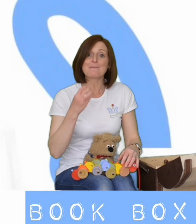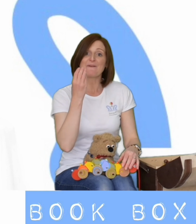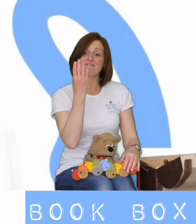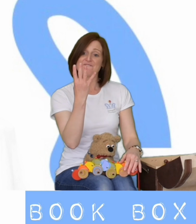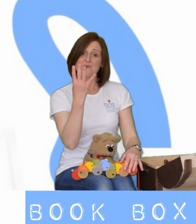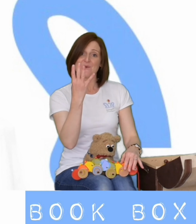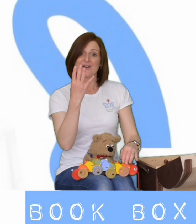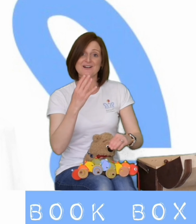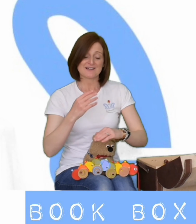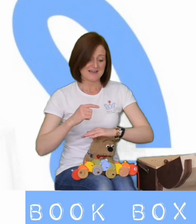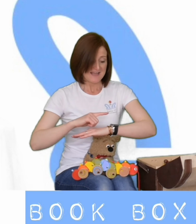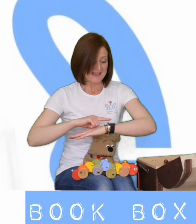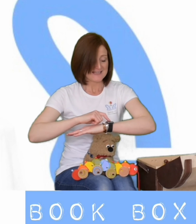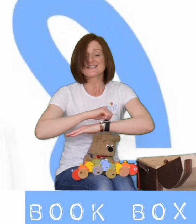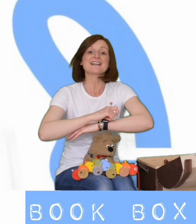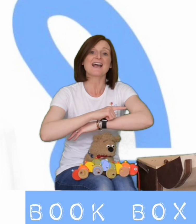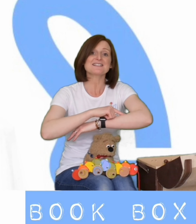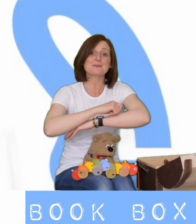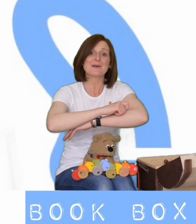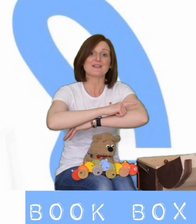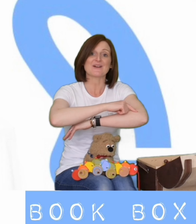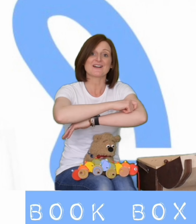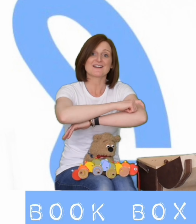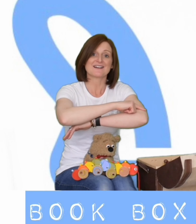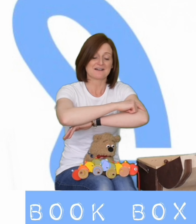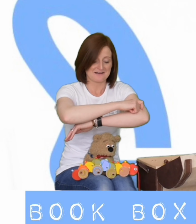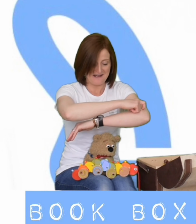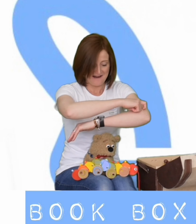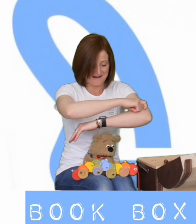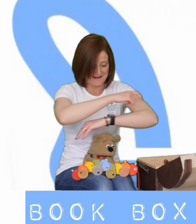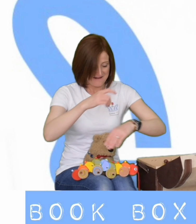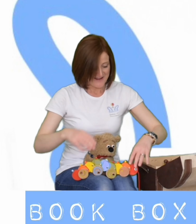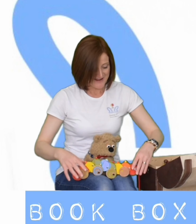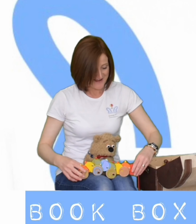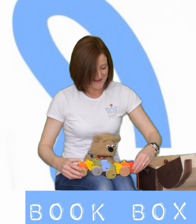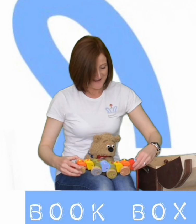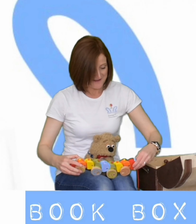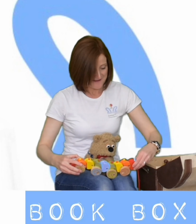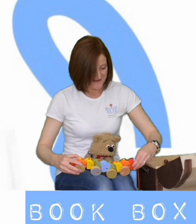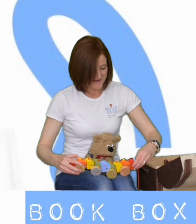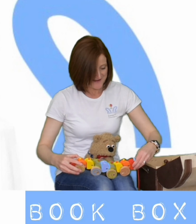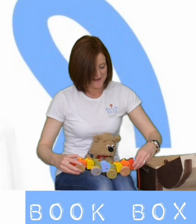Clue number four is a caterpillar.